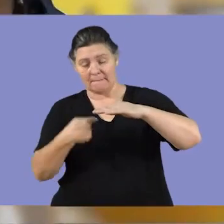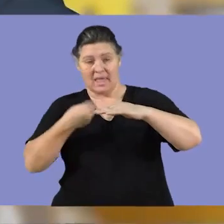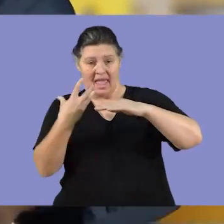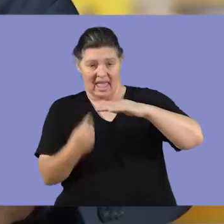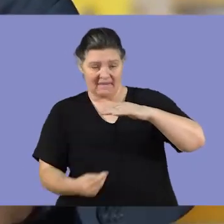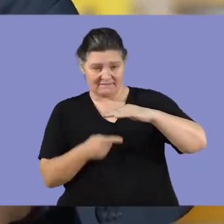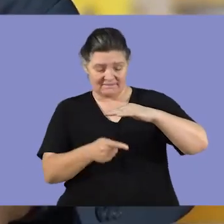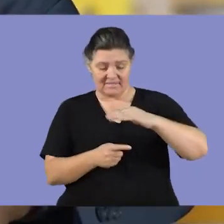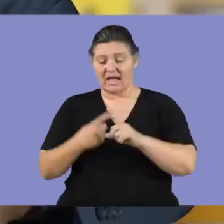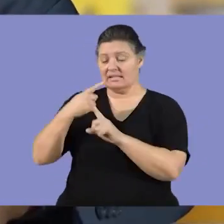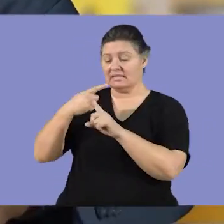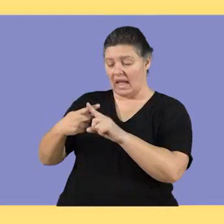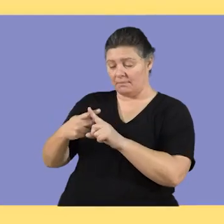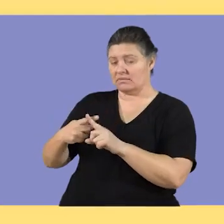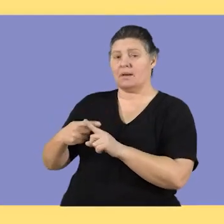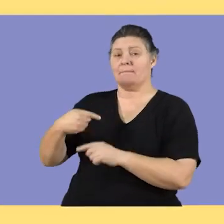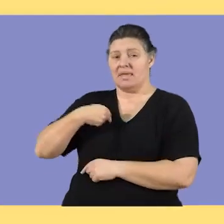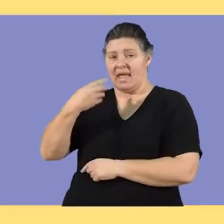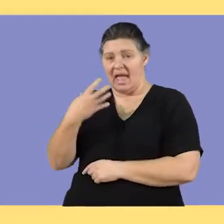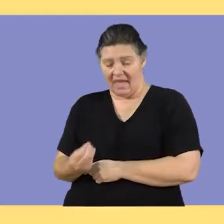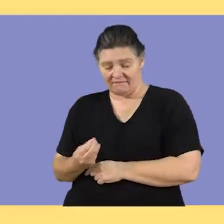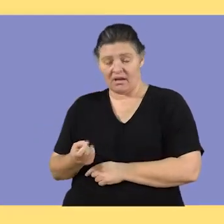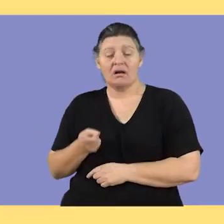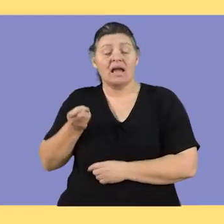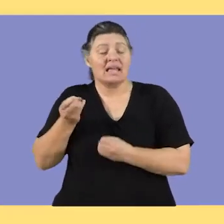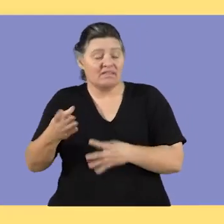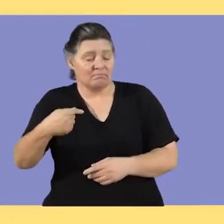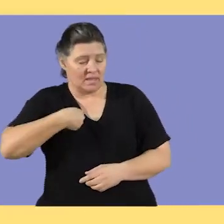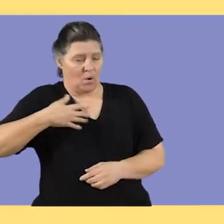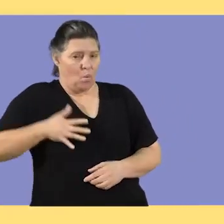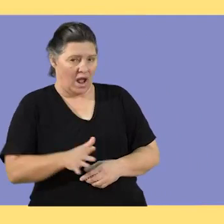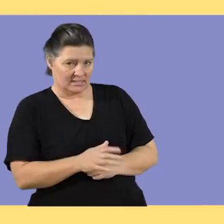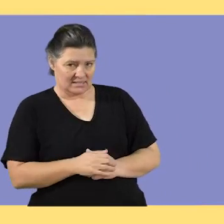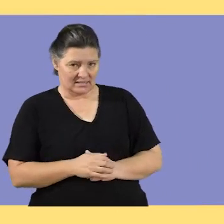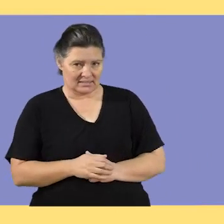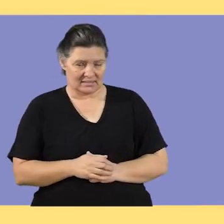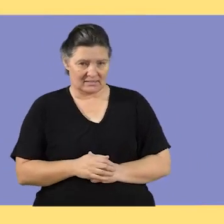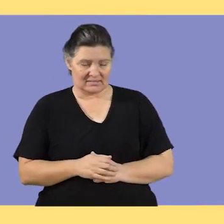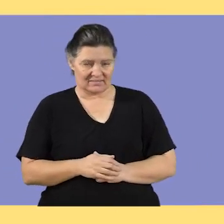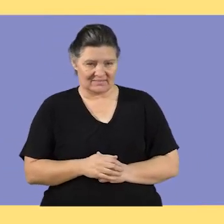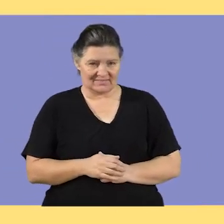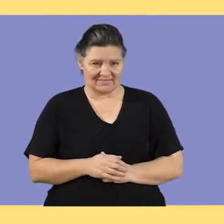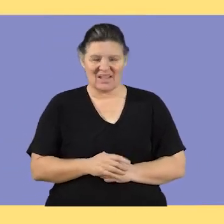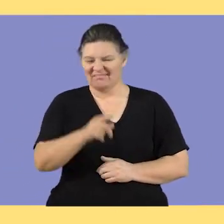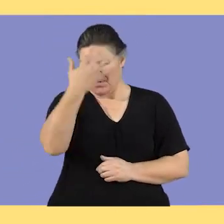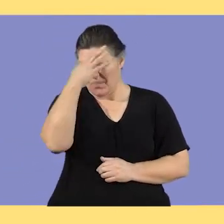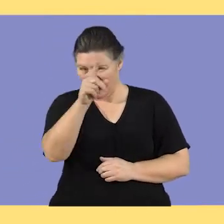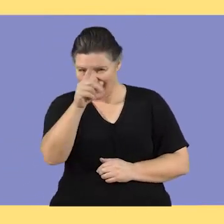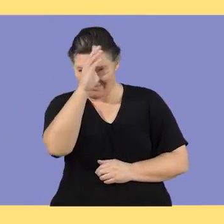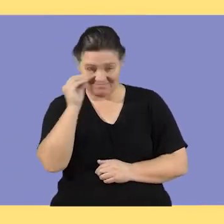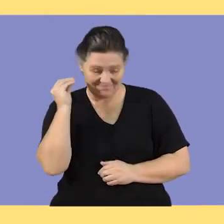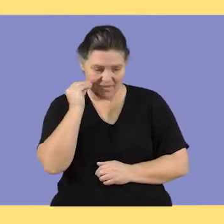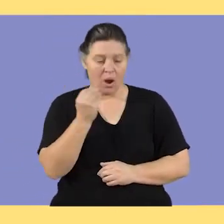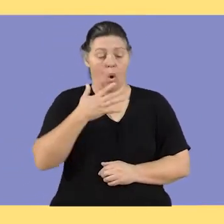you have, multiplied by what you have, will give you What you want. Thank you. Some of you already